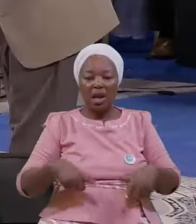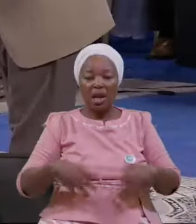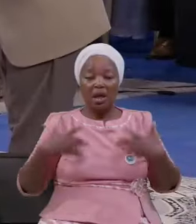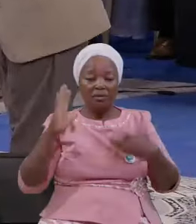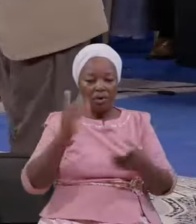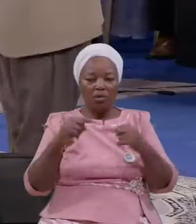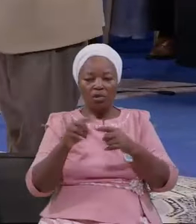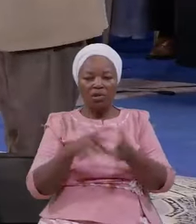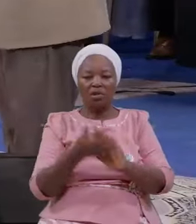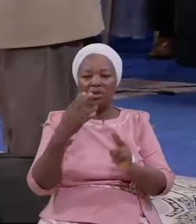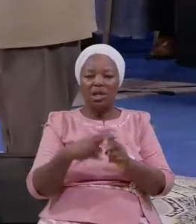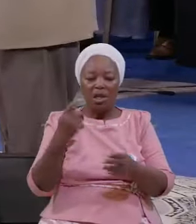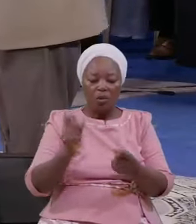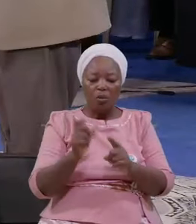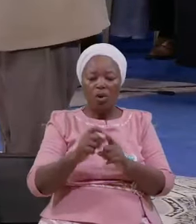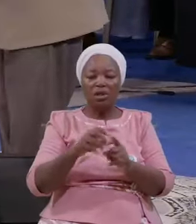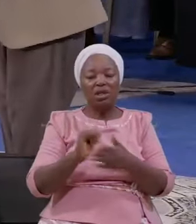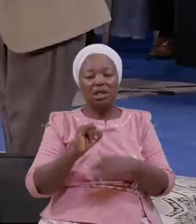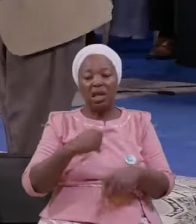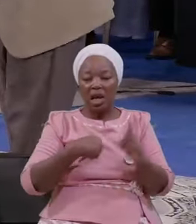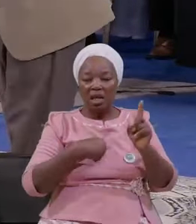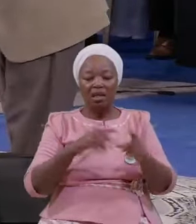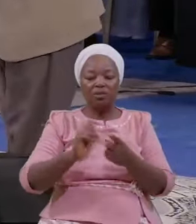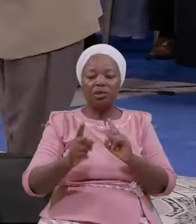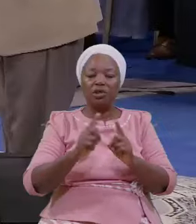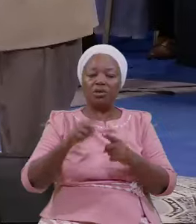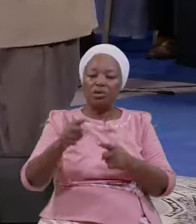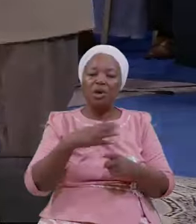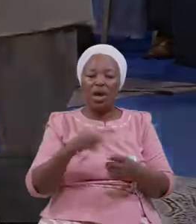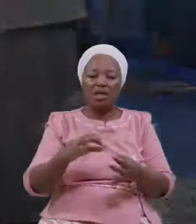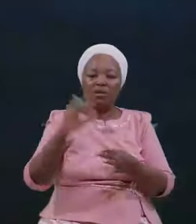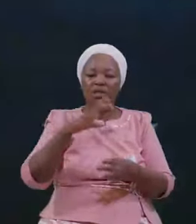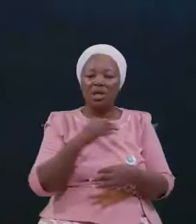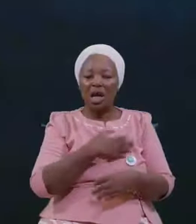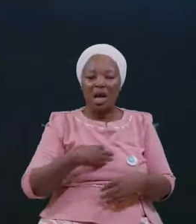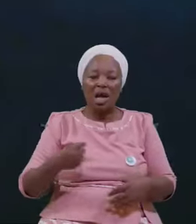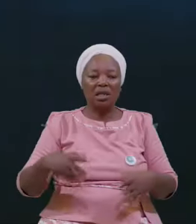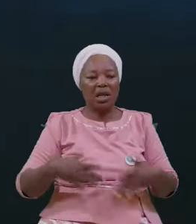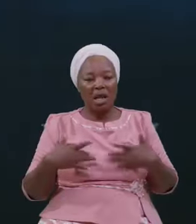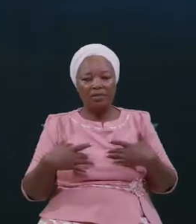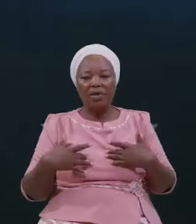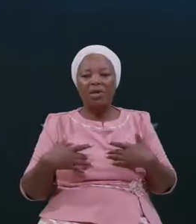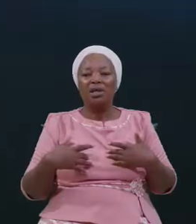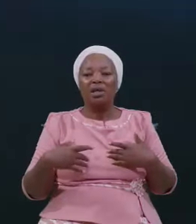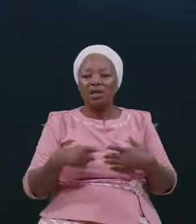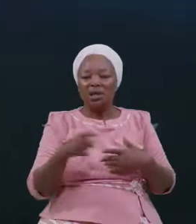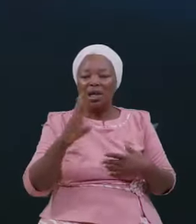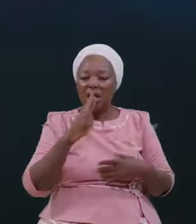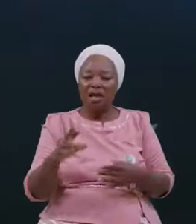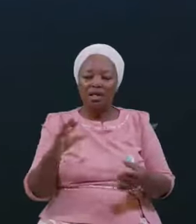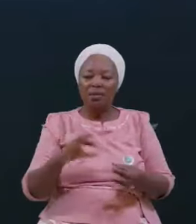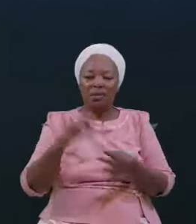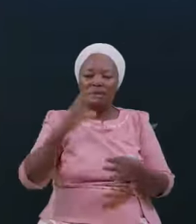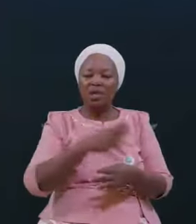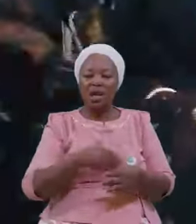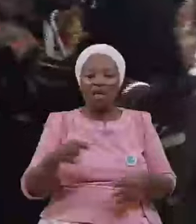spirit and their life. Their spirit and their life. Wonders going to